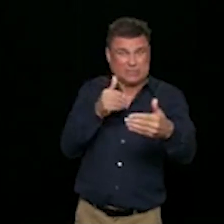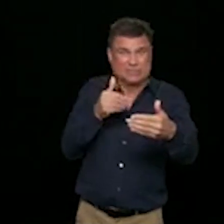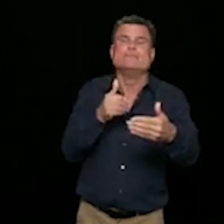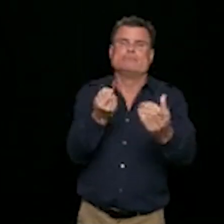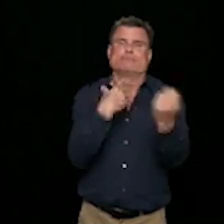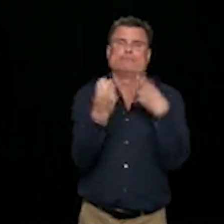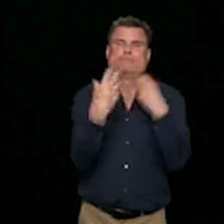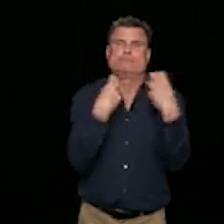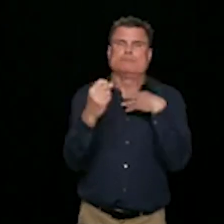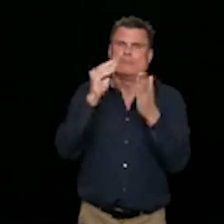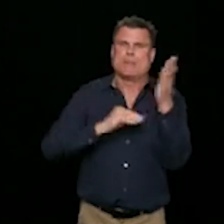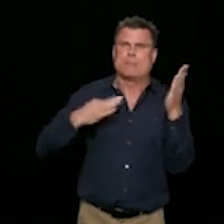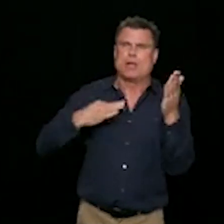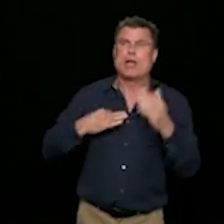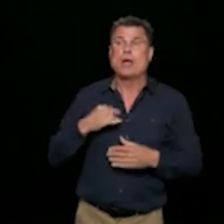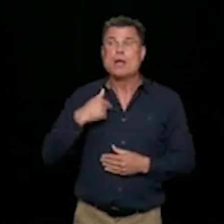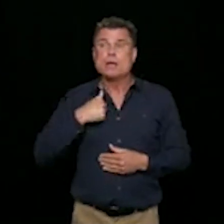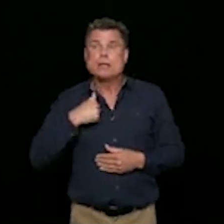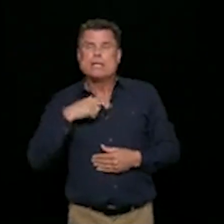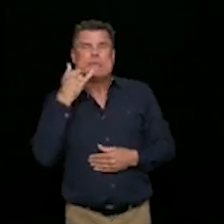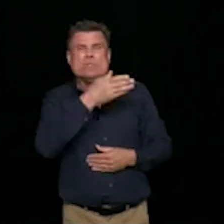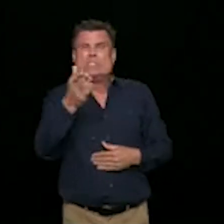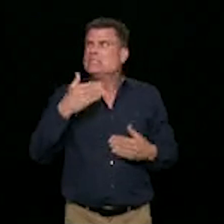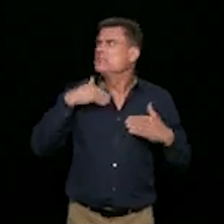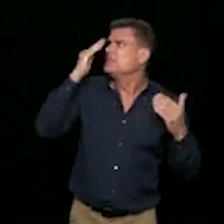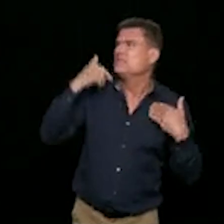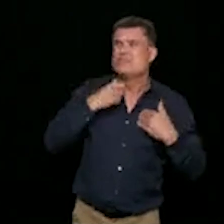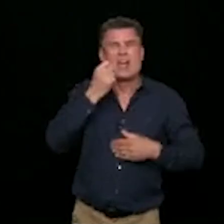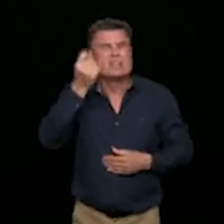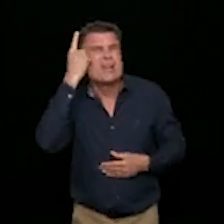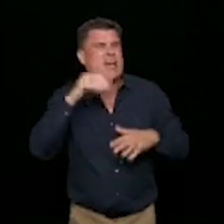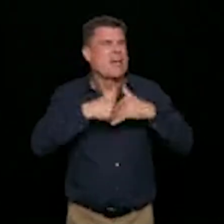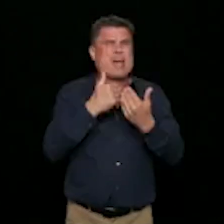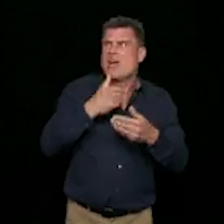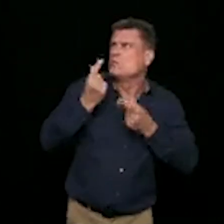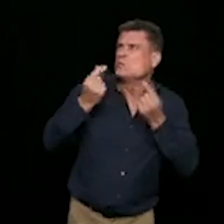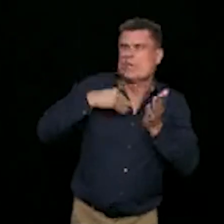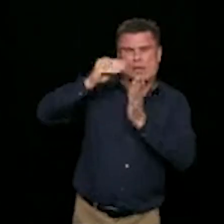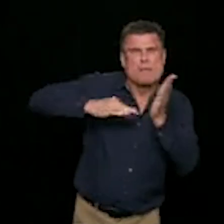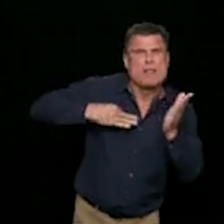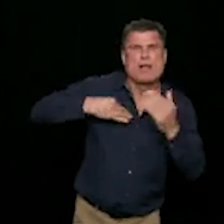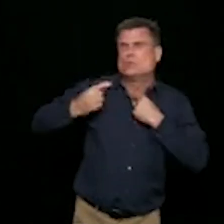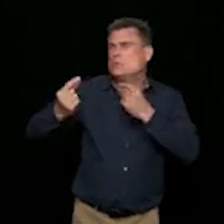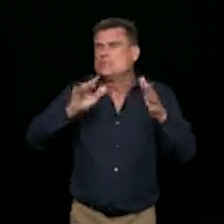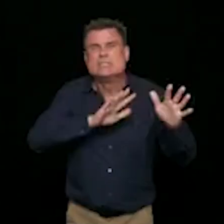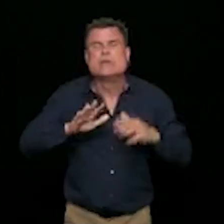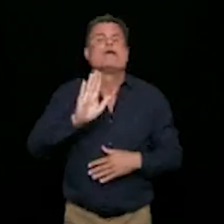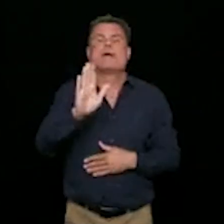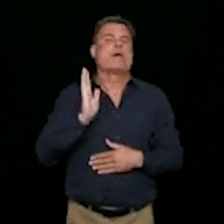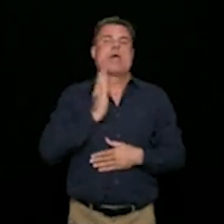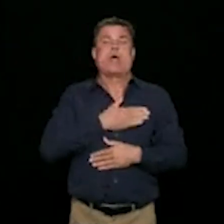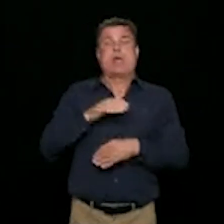expecting that to increase as we approach the deadline. Businesses don't have to worry they won't understand